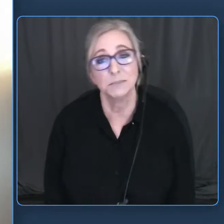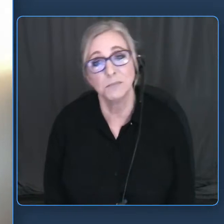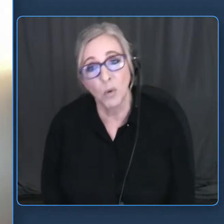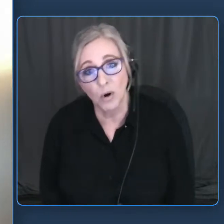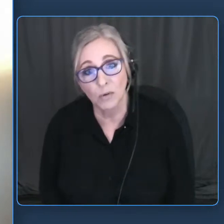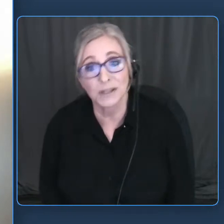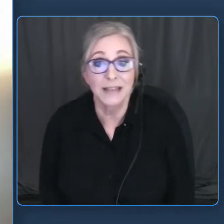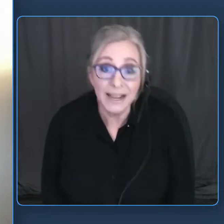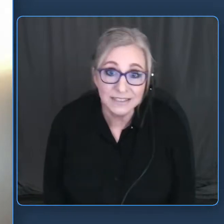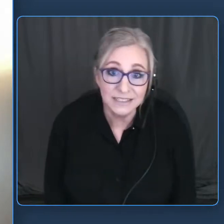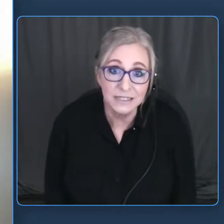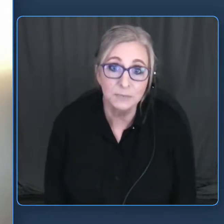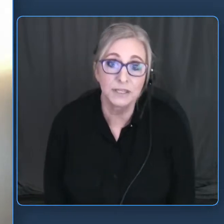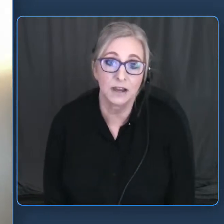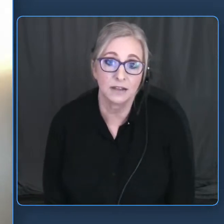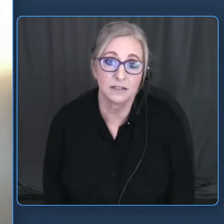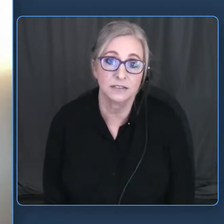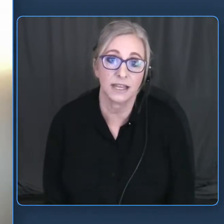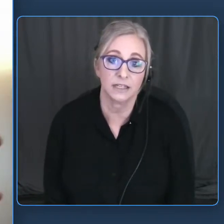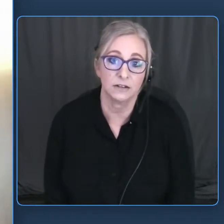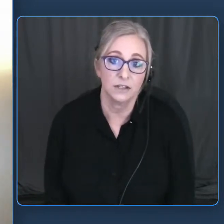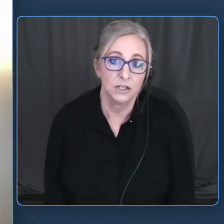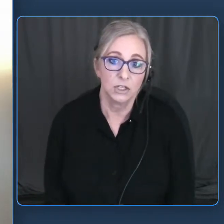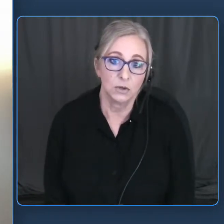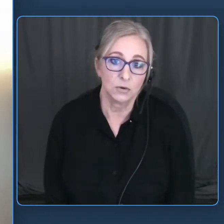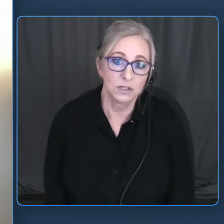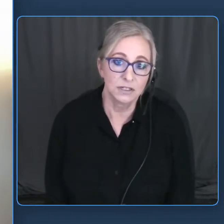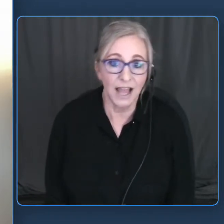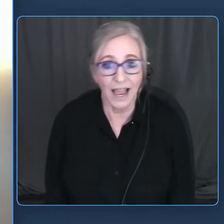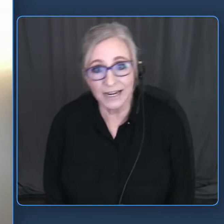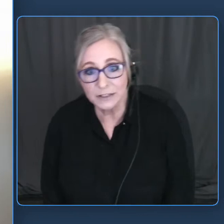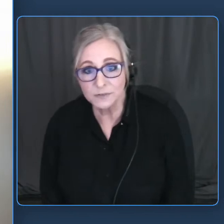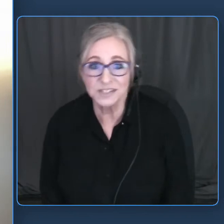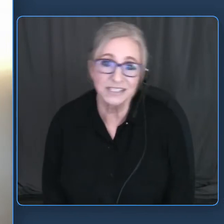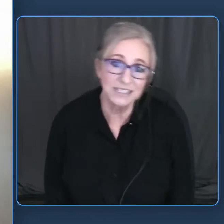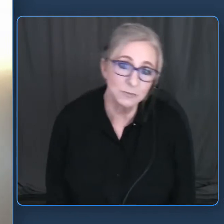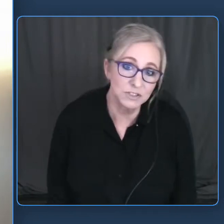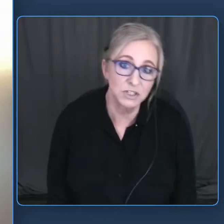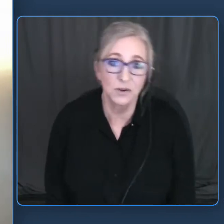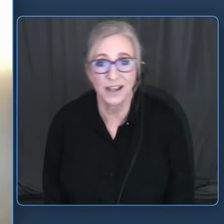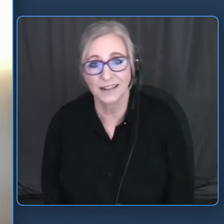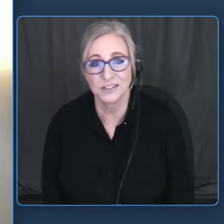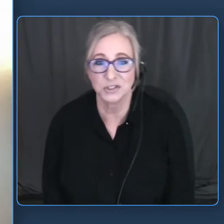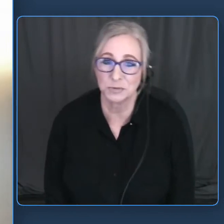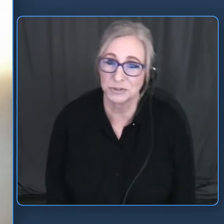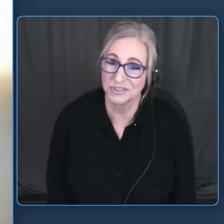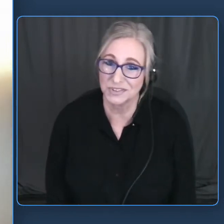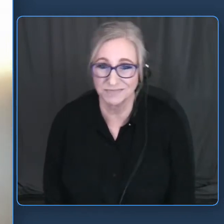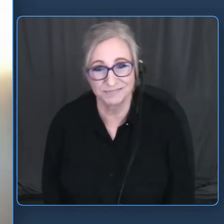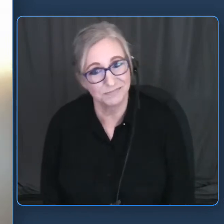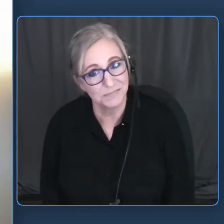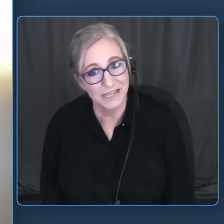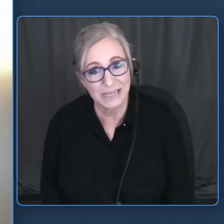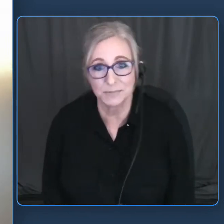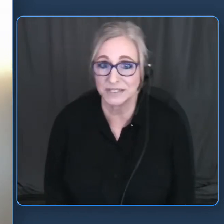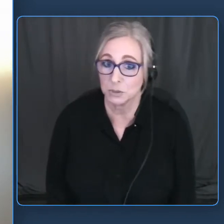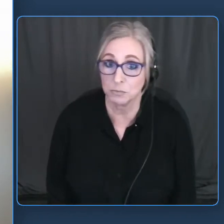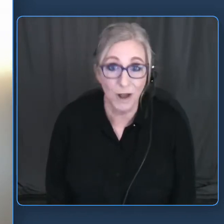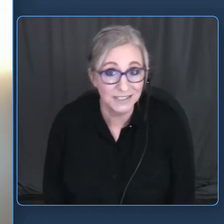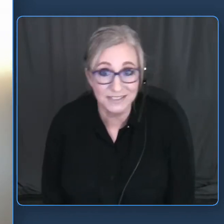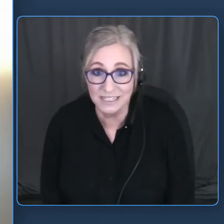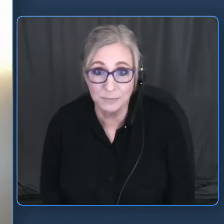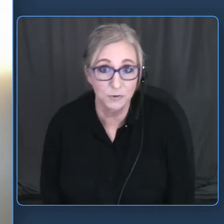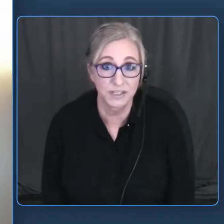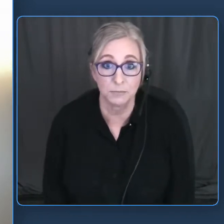is really more relaxing because I can, kind of see what's going on. This interpreter's may be